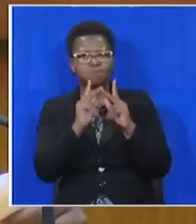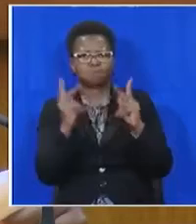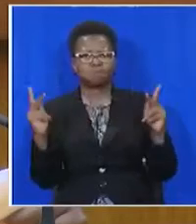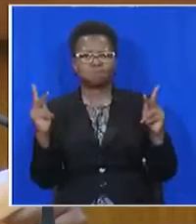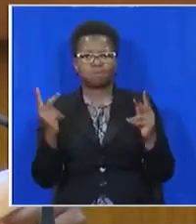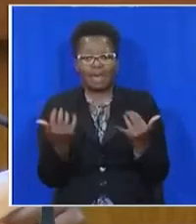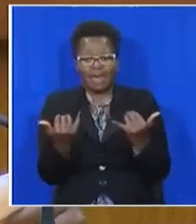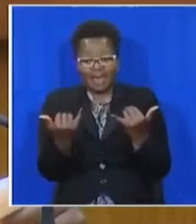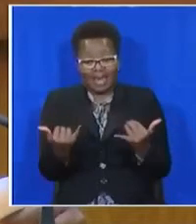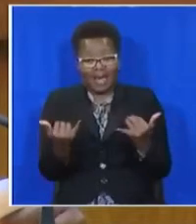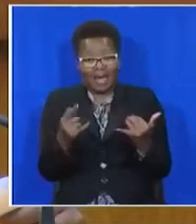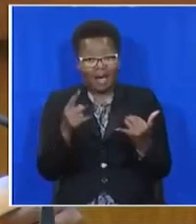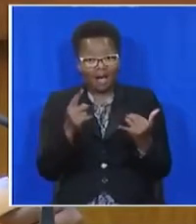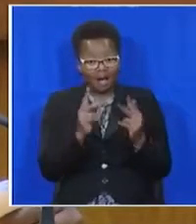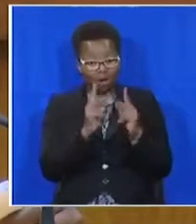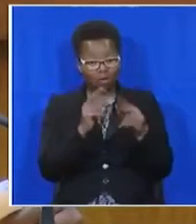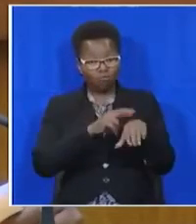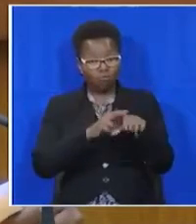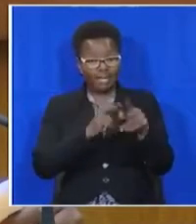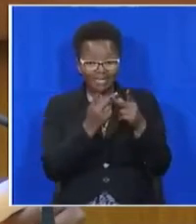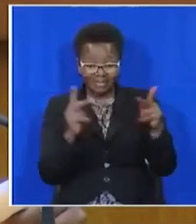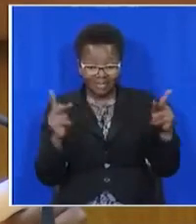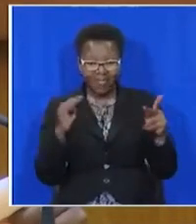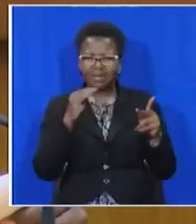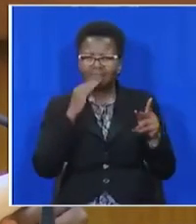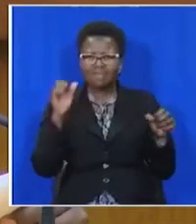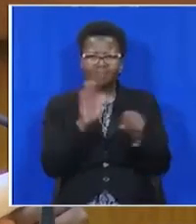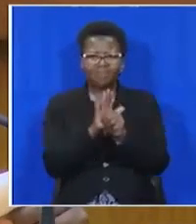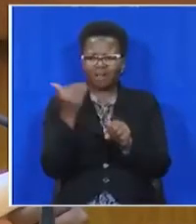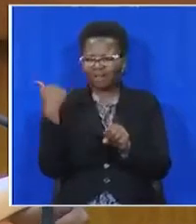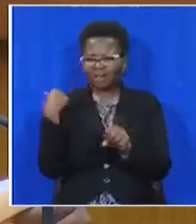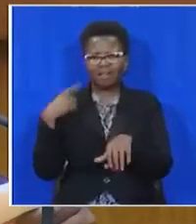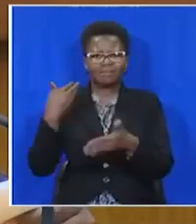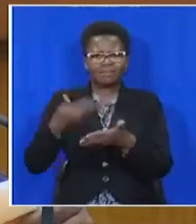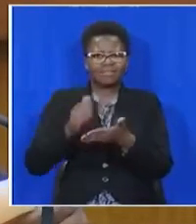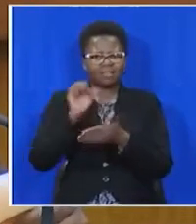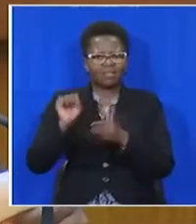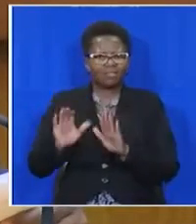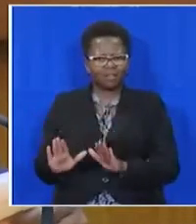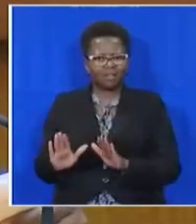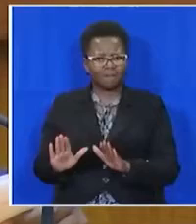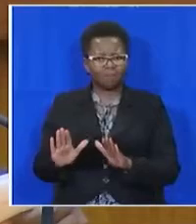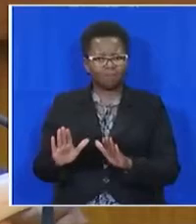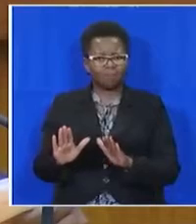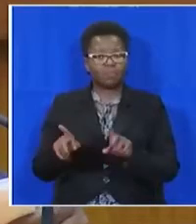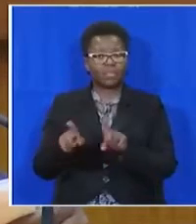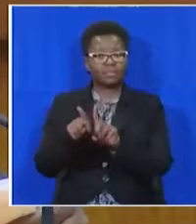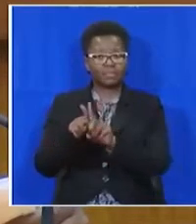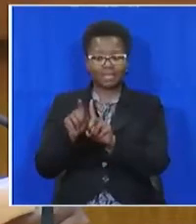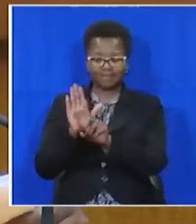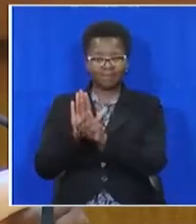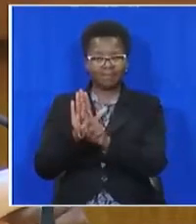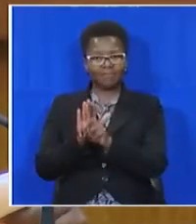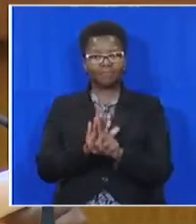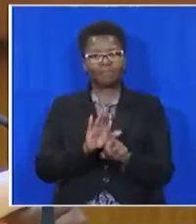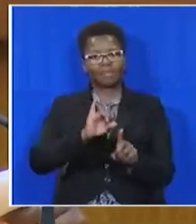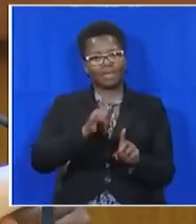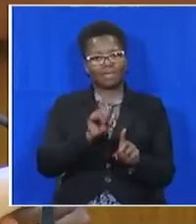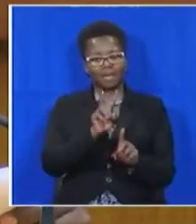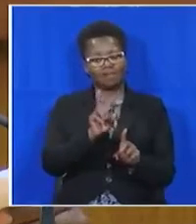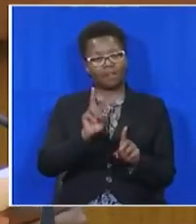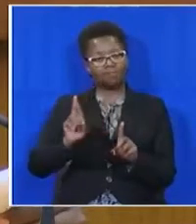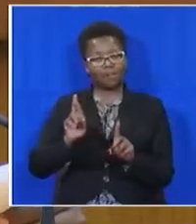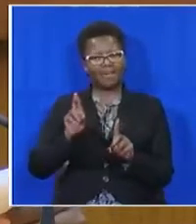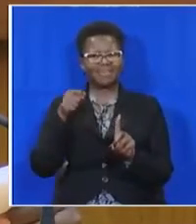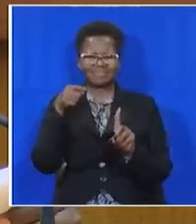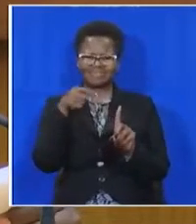its logic right from the onset in the South African context. Following the leadership of Jan van Riebeeck, for